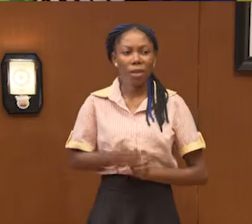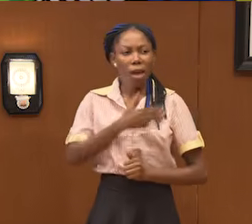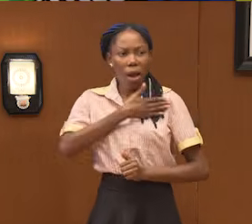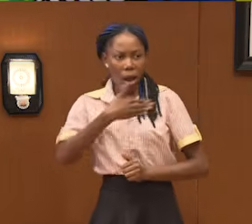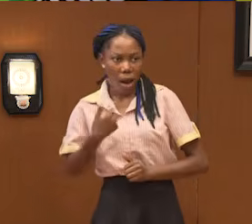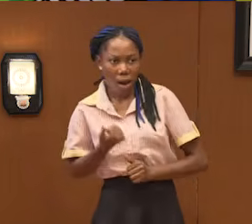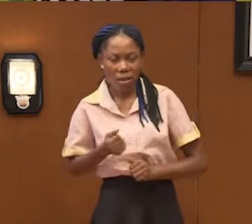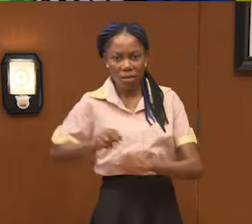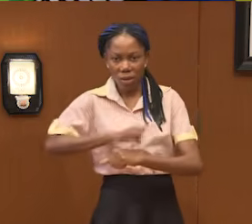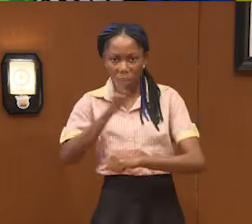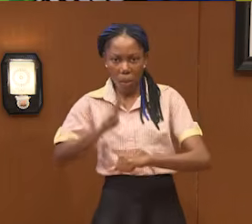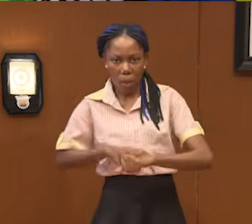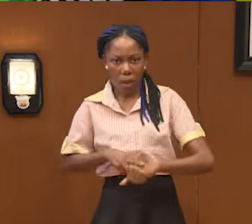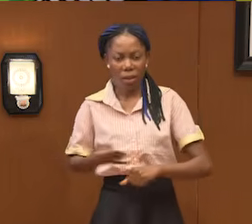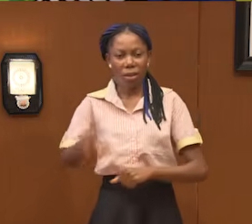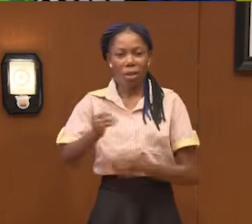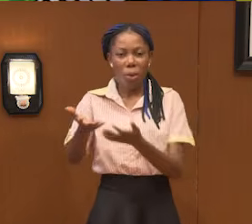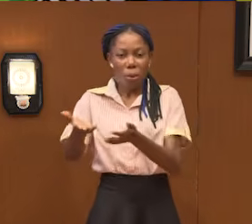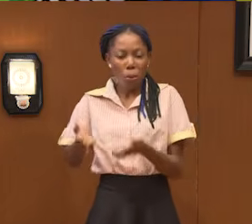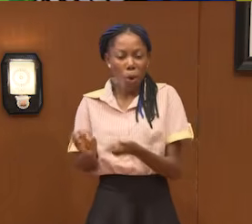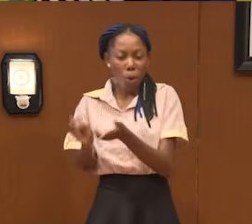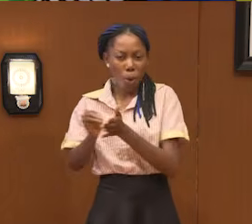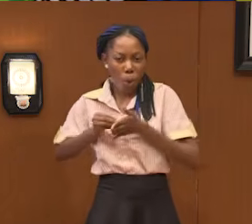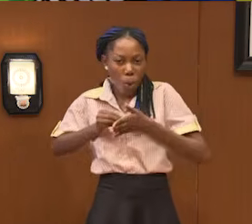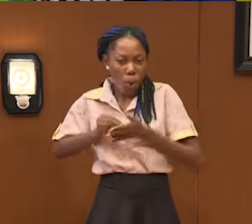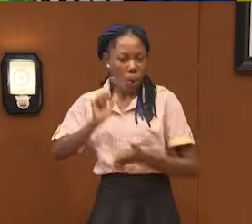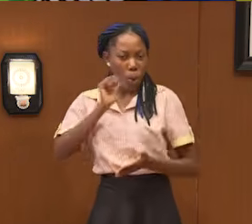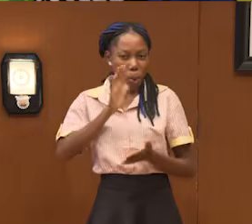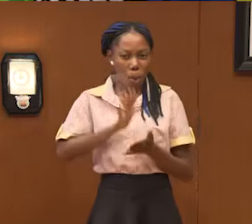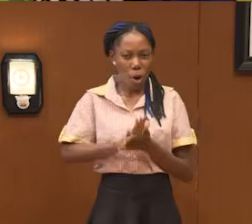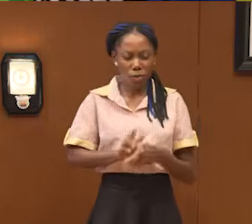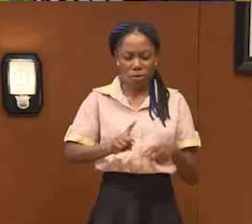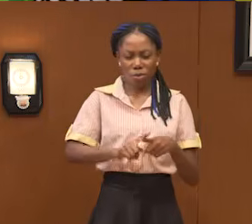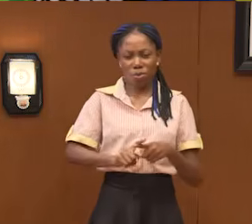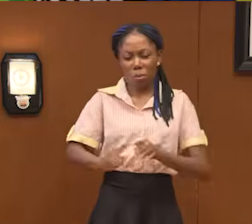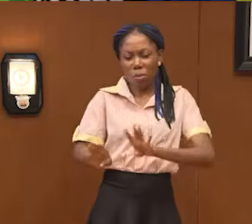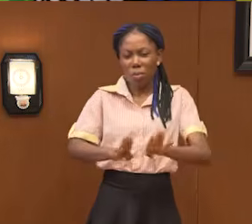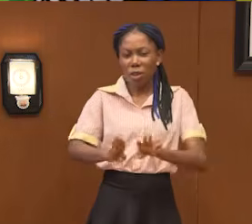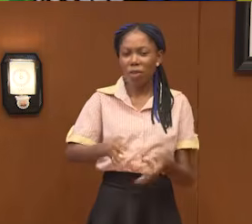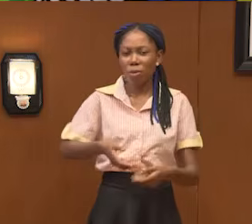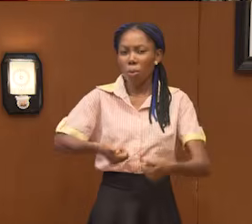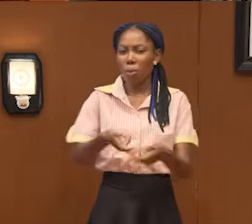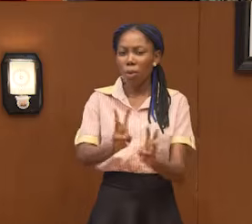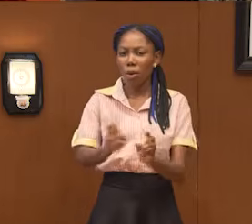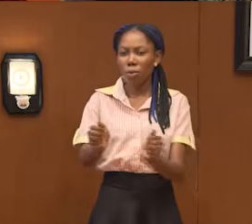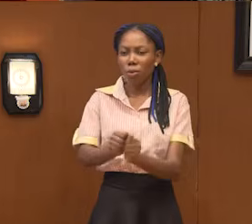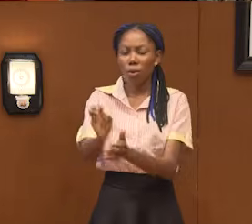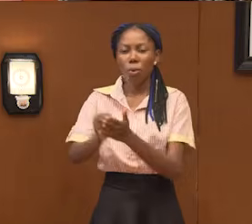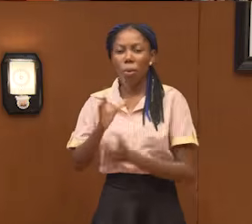And they'll naturally expect the wife to react the way their mother is reacting to.